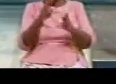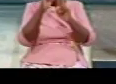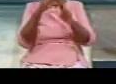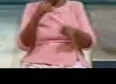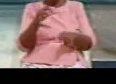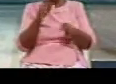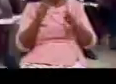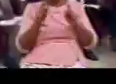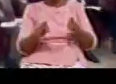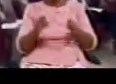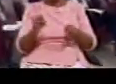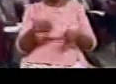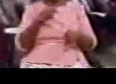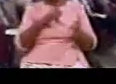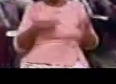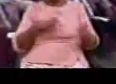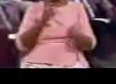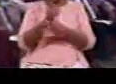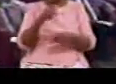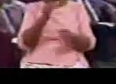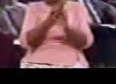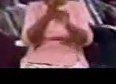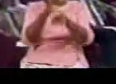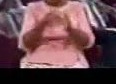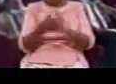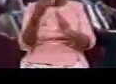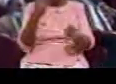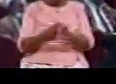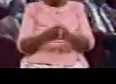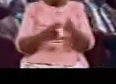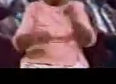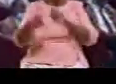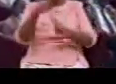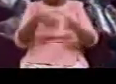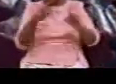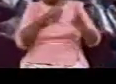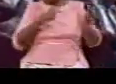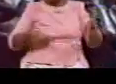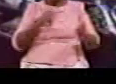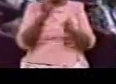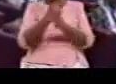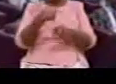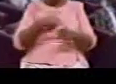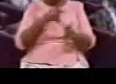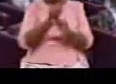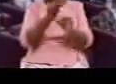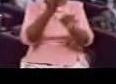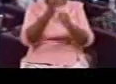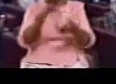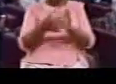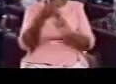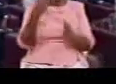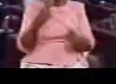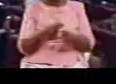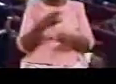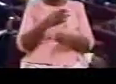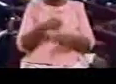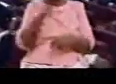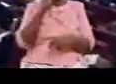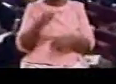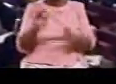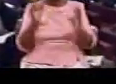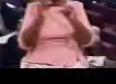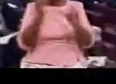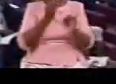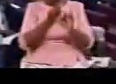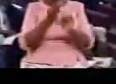keep you faithful. The Lord keep me faithful. And you will not be unfaithful when you are going through